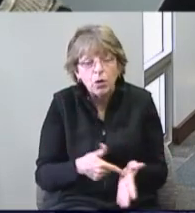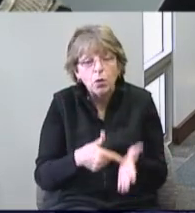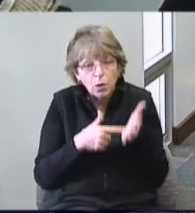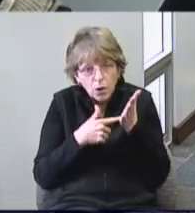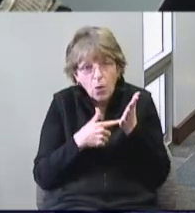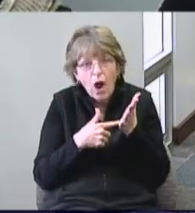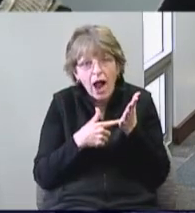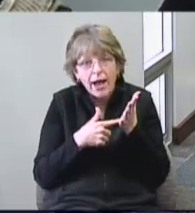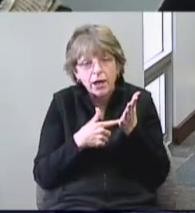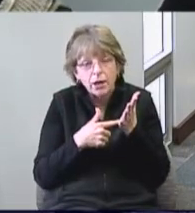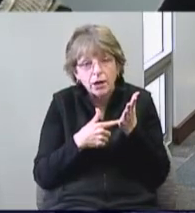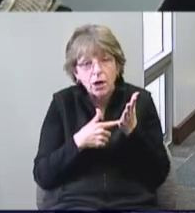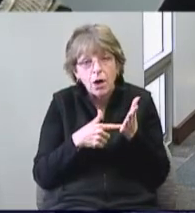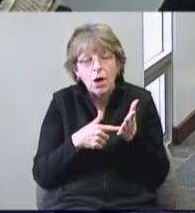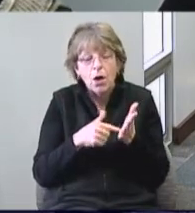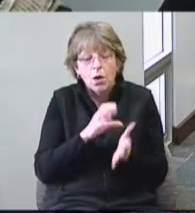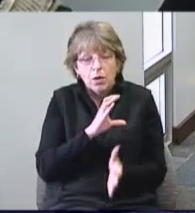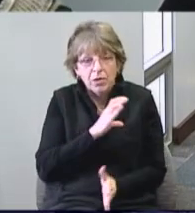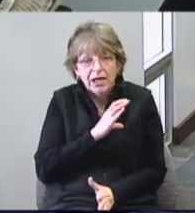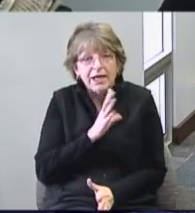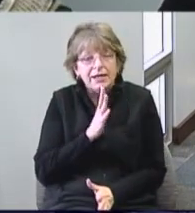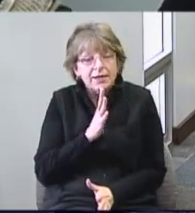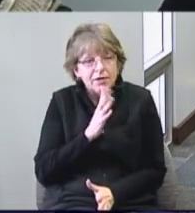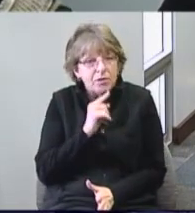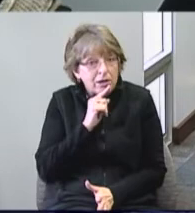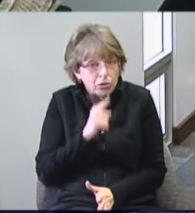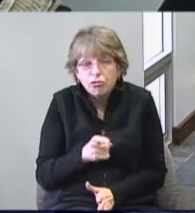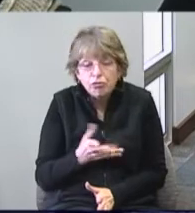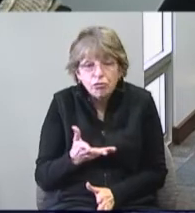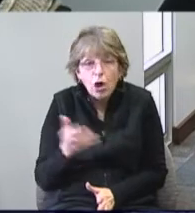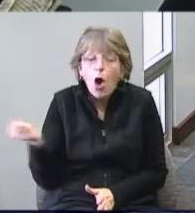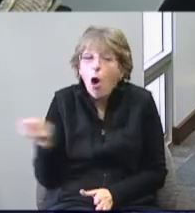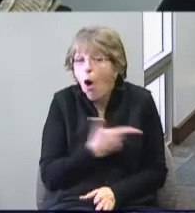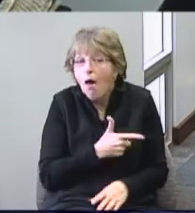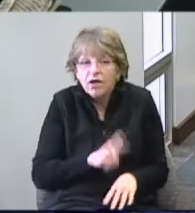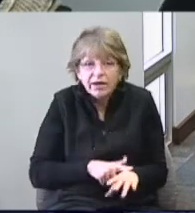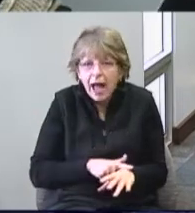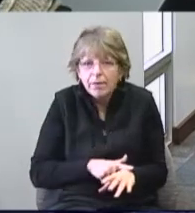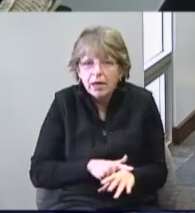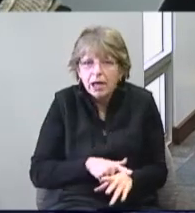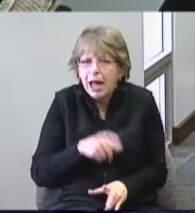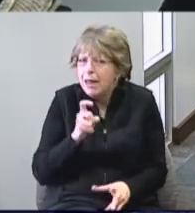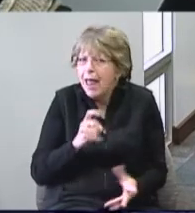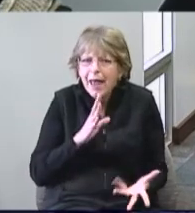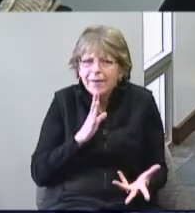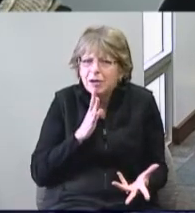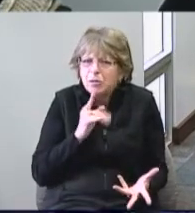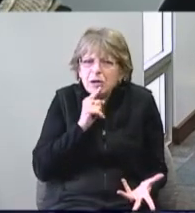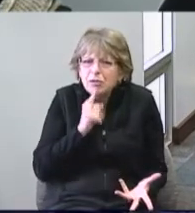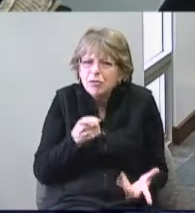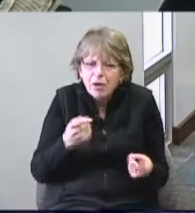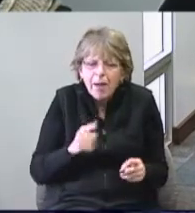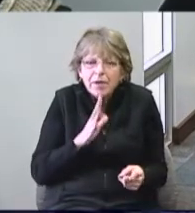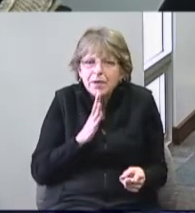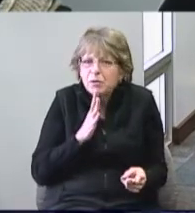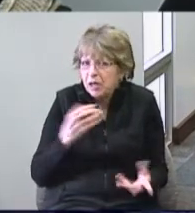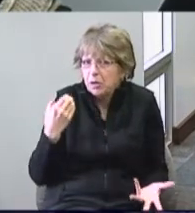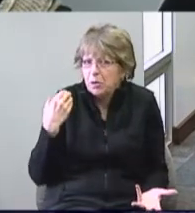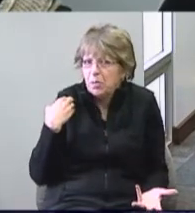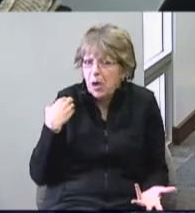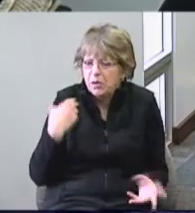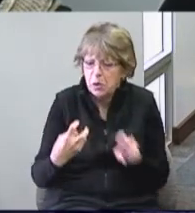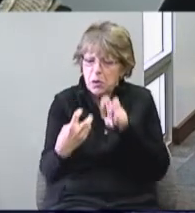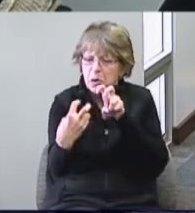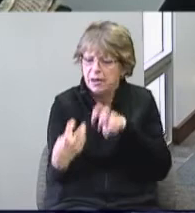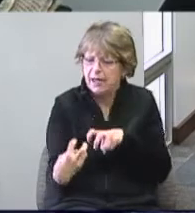officers required to speak the truth at all times, whether they're under oath or not. Certainly they're required to speak the truth when they're talking to the commanding officers. You're sitting across the